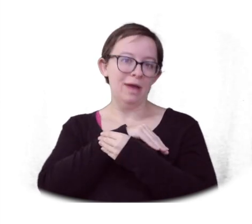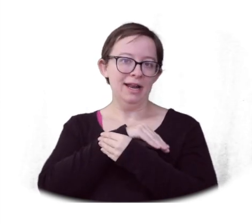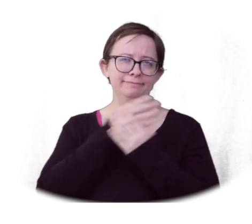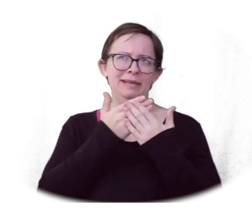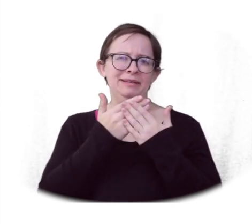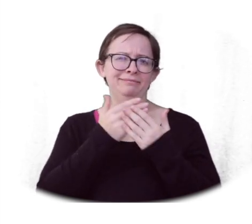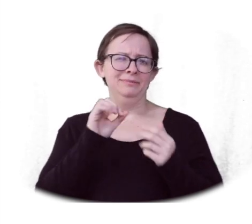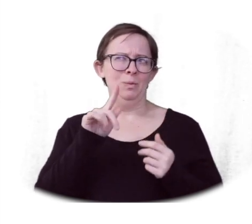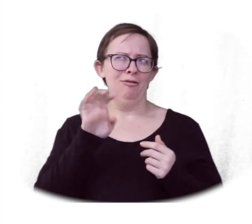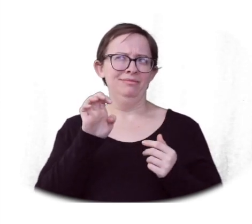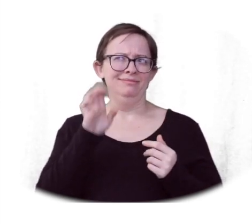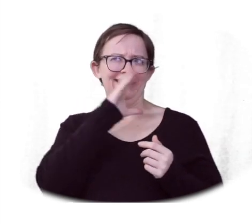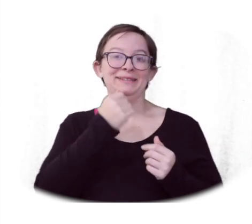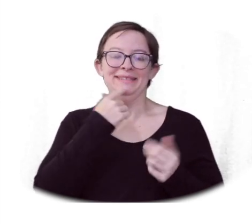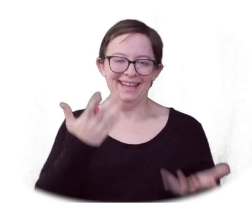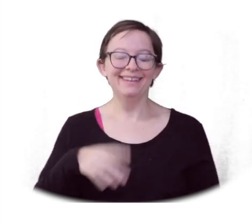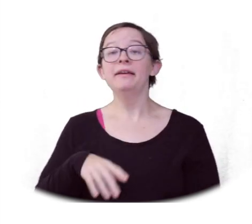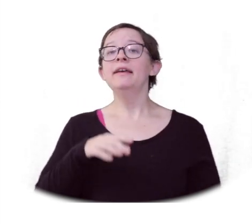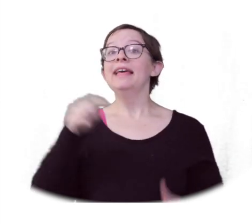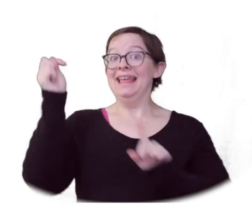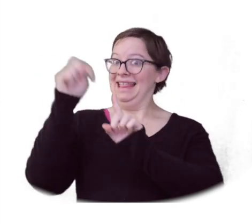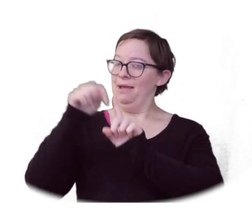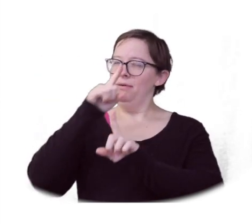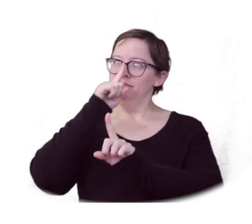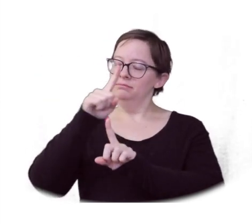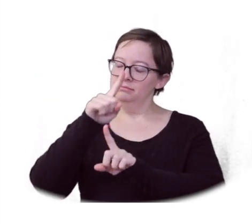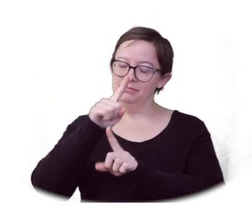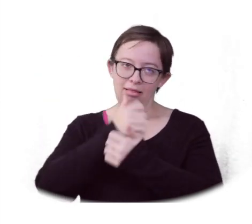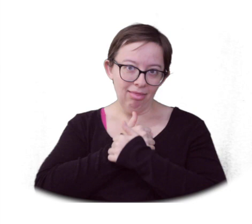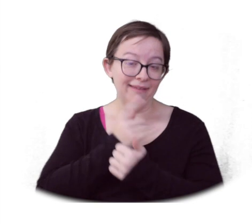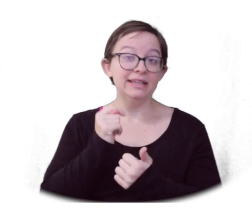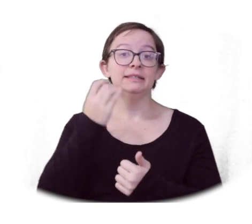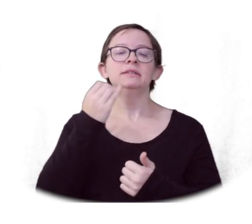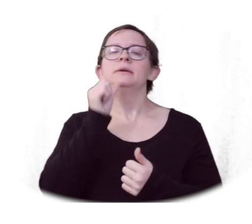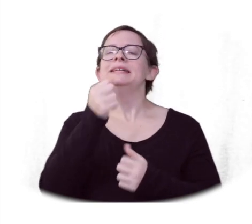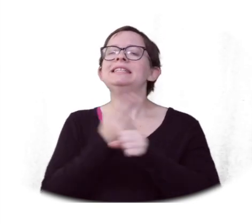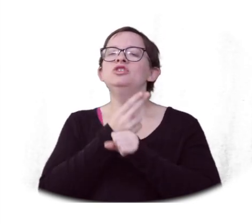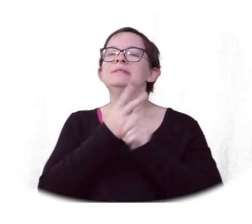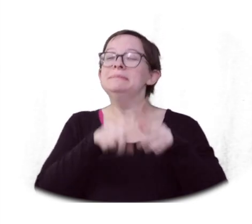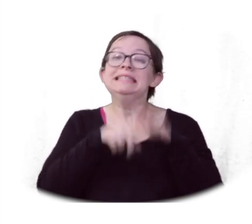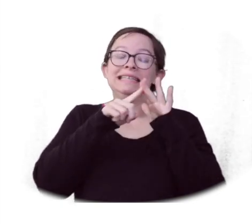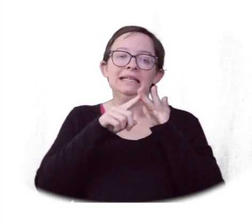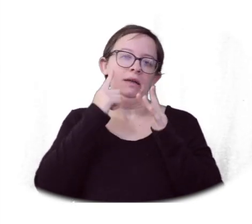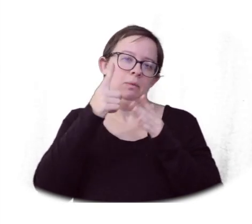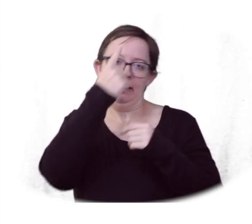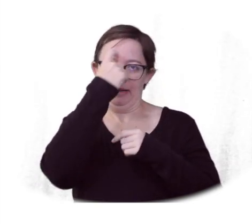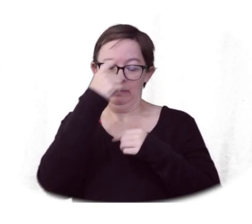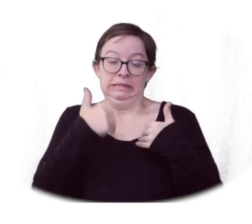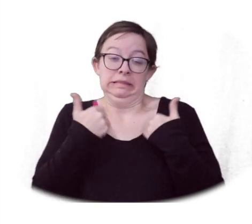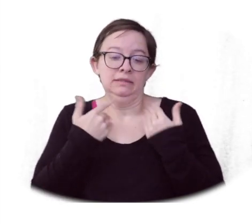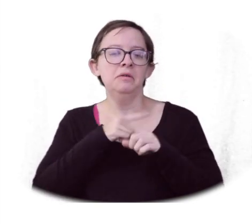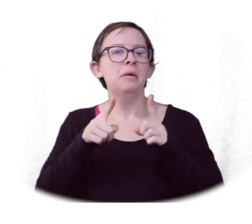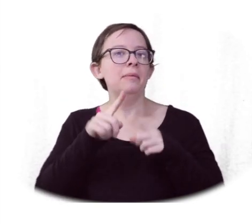Up baby swaddle, I guess you'd say. That one I really, really liked. And we didn't use this obviously in the very beginning when Miko was